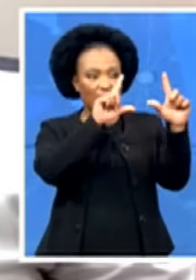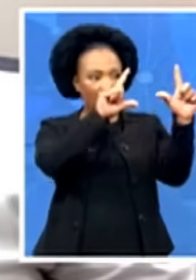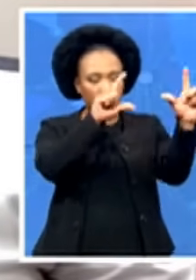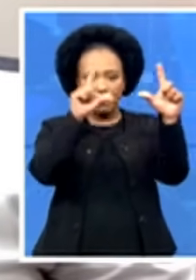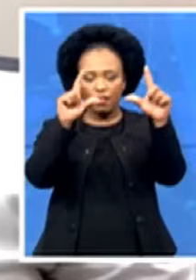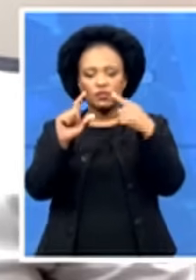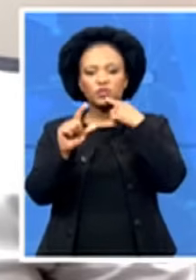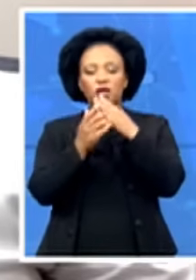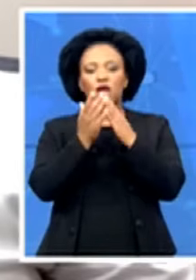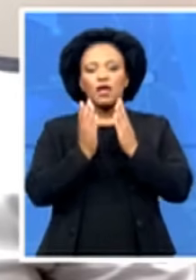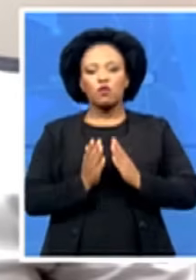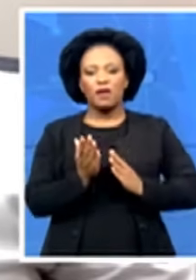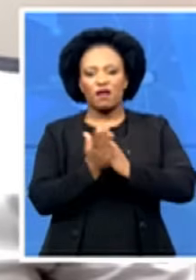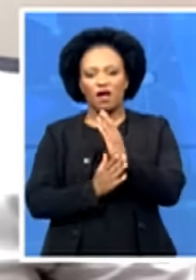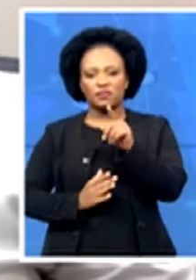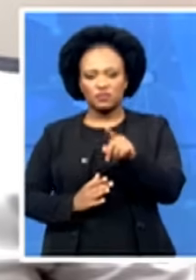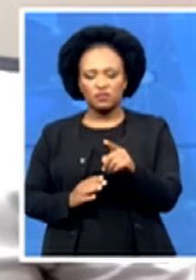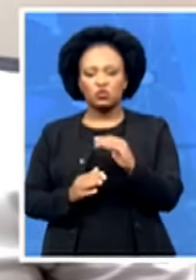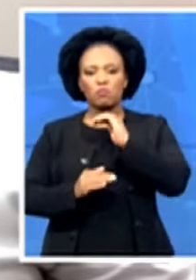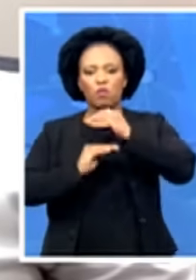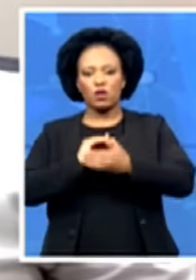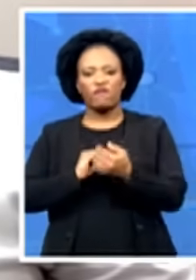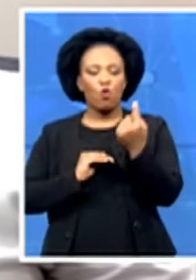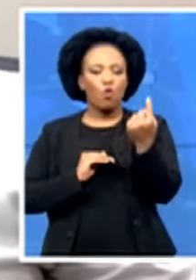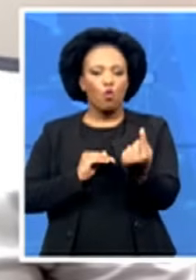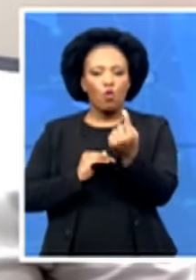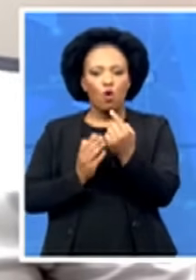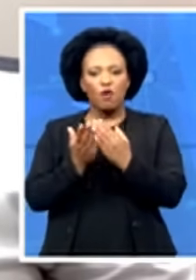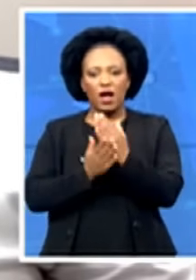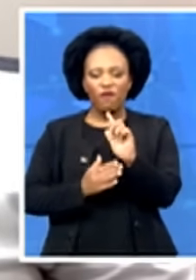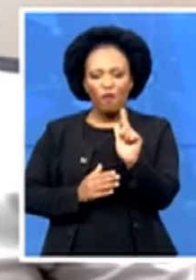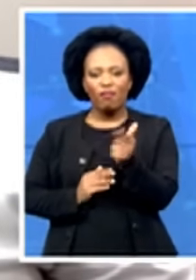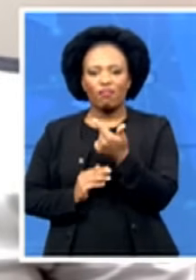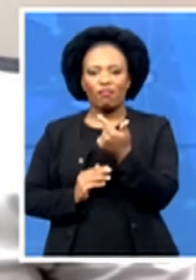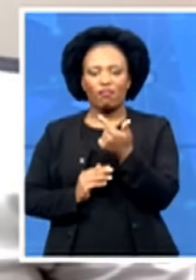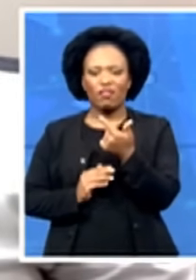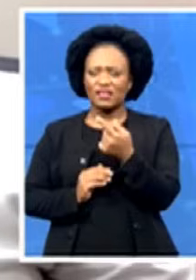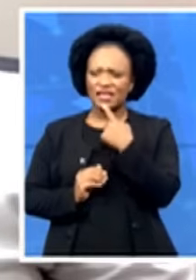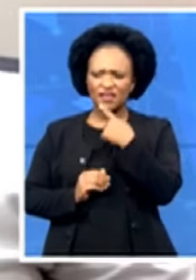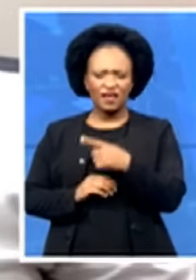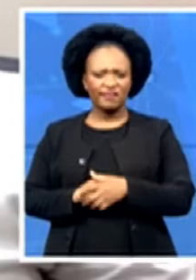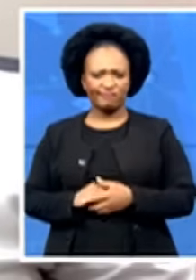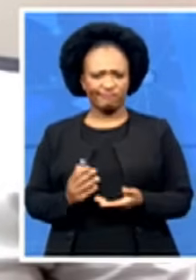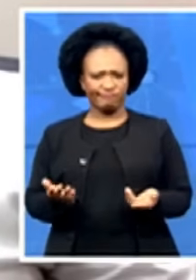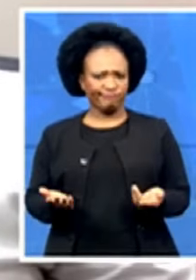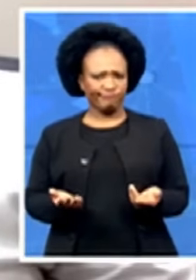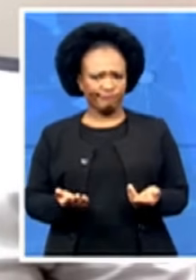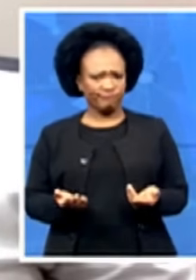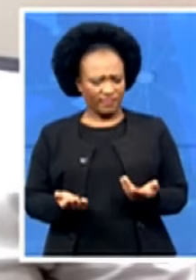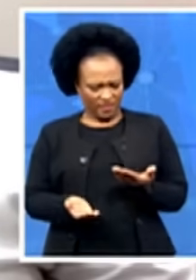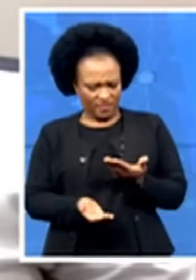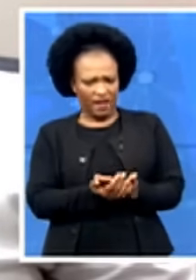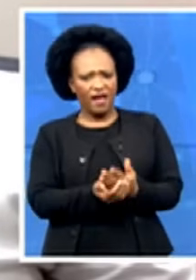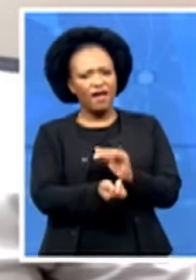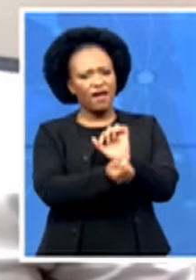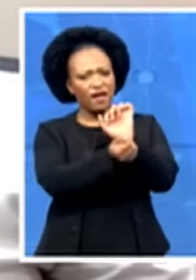rights of every citizen. So they say nobody can be convicted without being afforded a fair trial